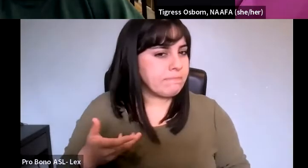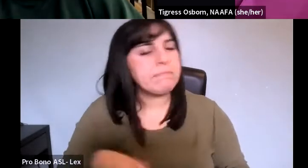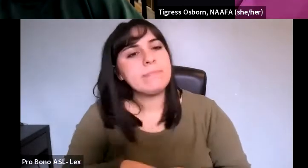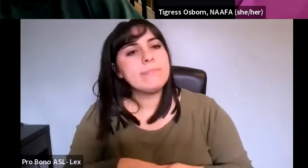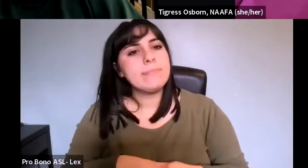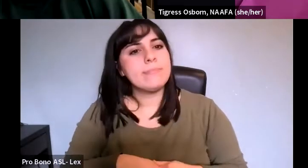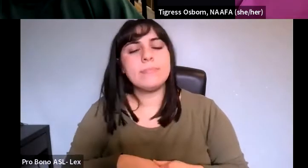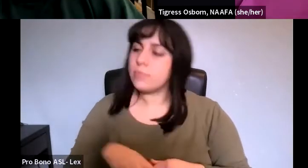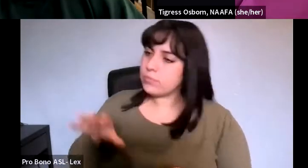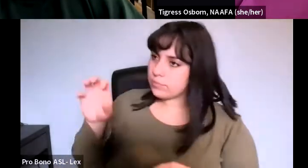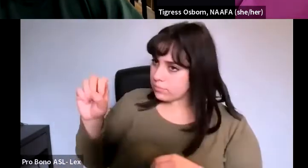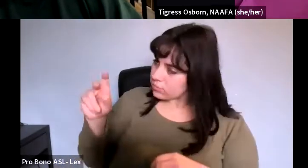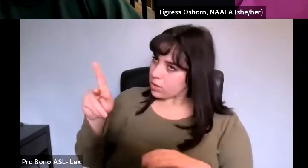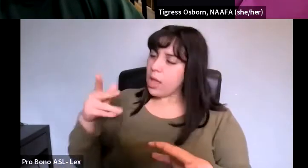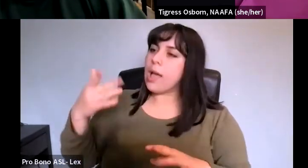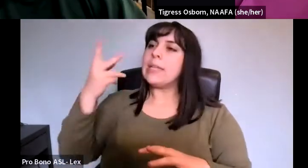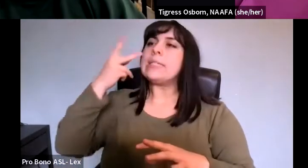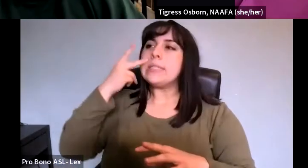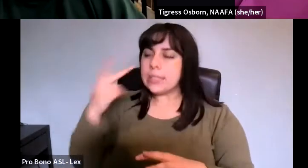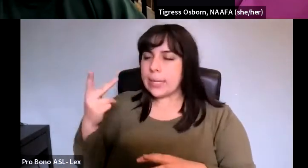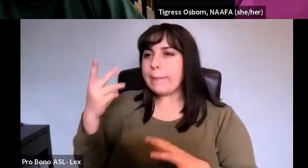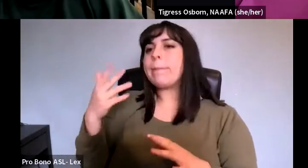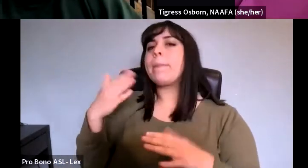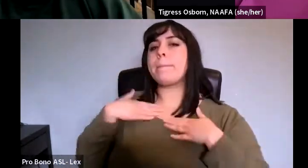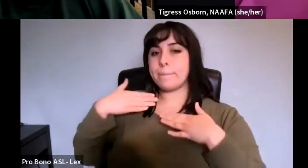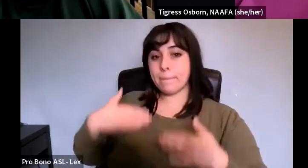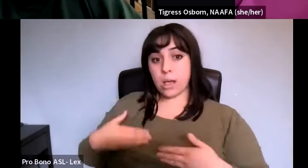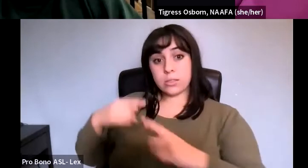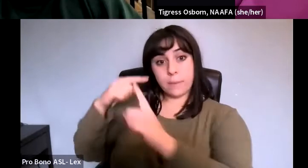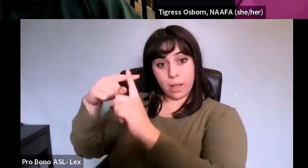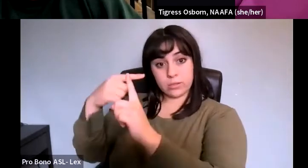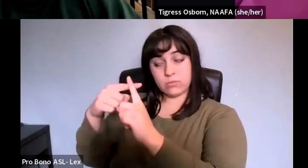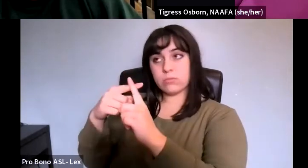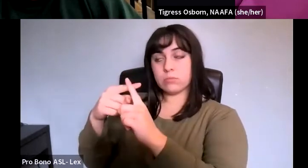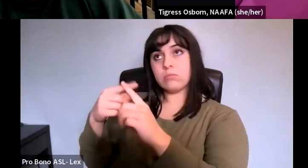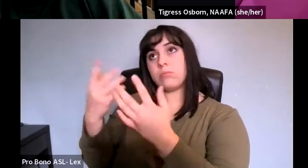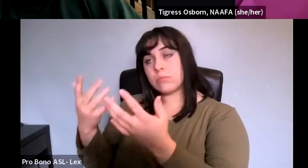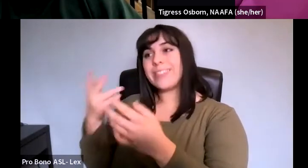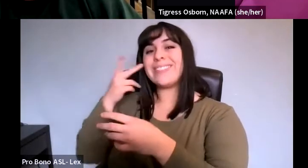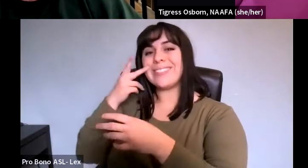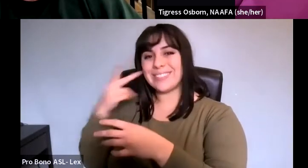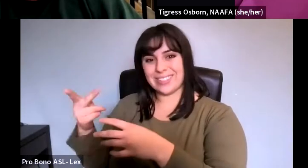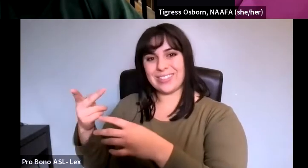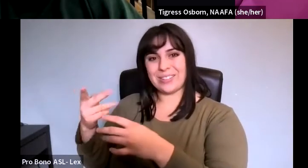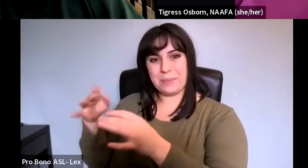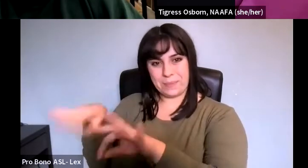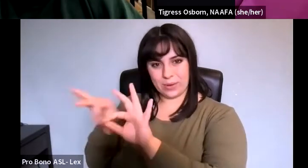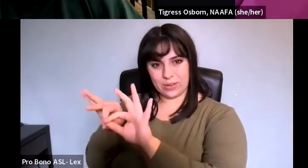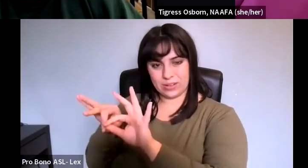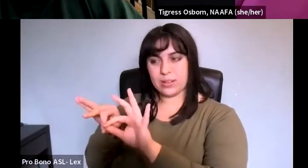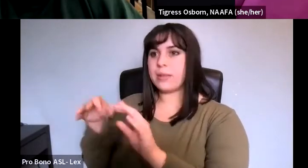I see where body positivity has a place. You know, I think body positivity is better than nothing at all.